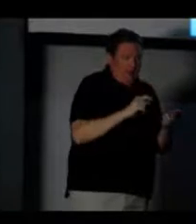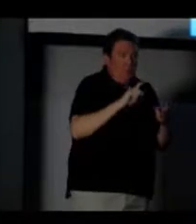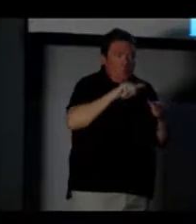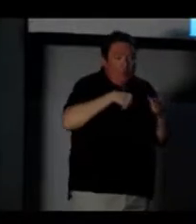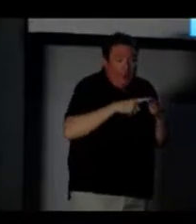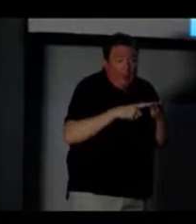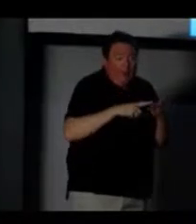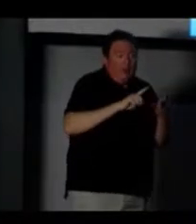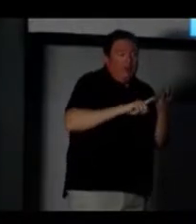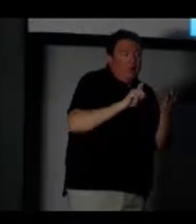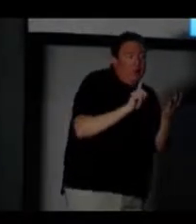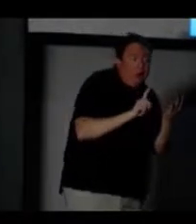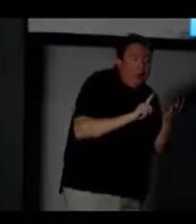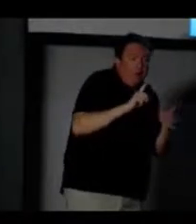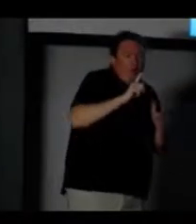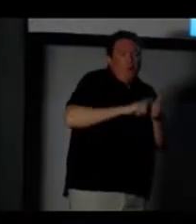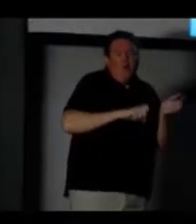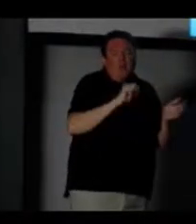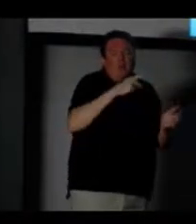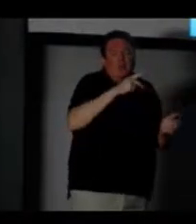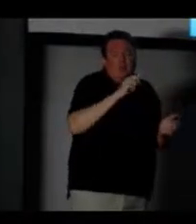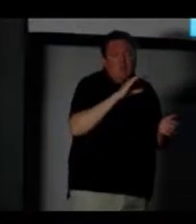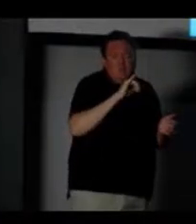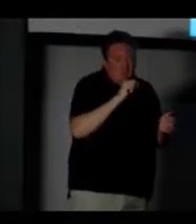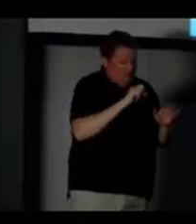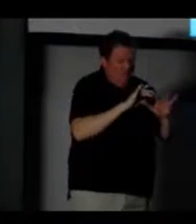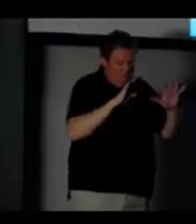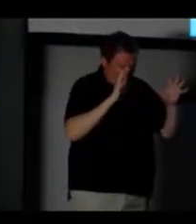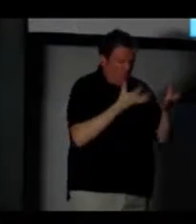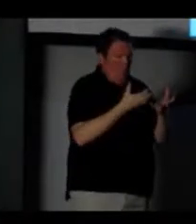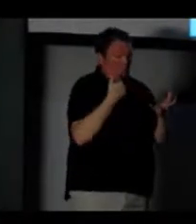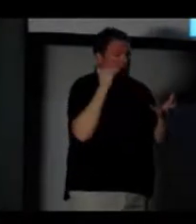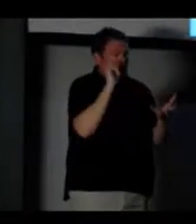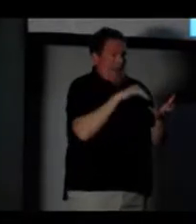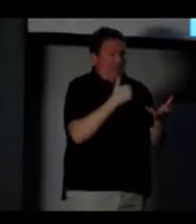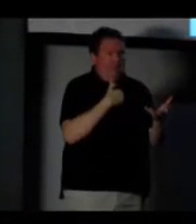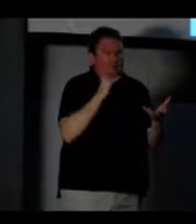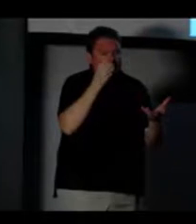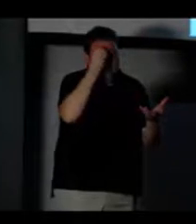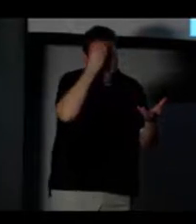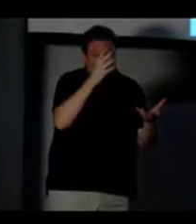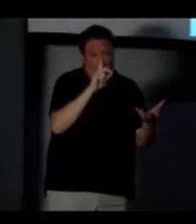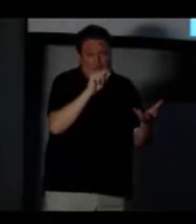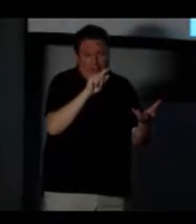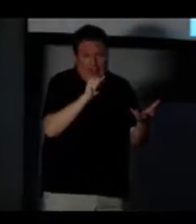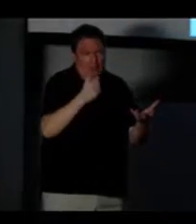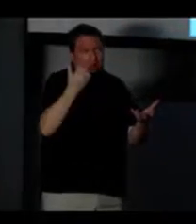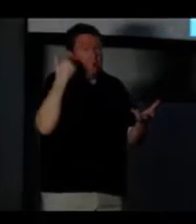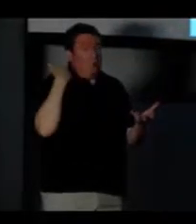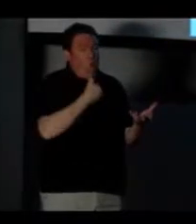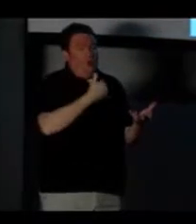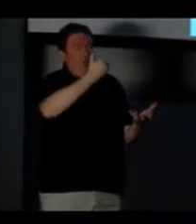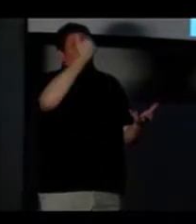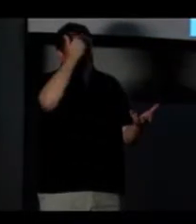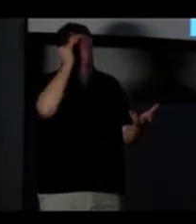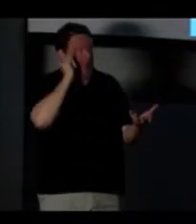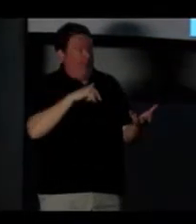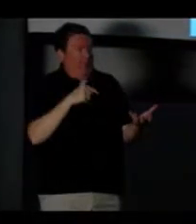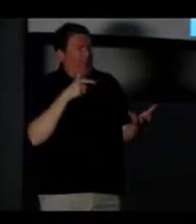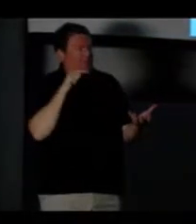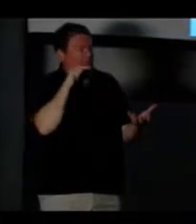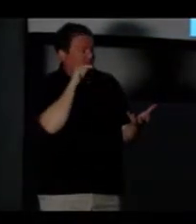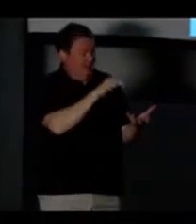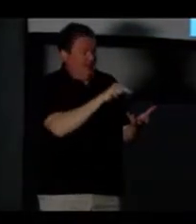it. So if you like, you've got a kind of a little, you've got a known occurrence of a specimen or a species at a particular